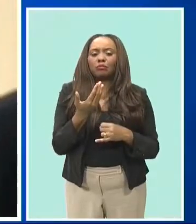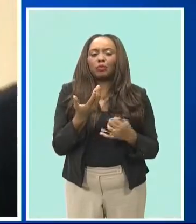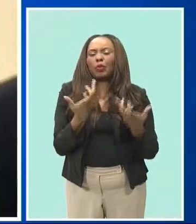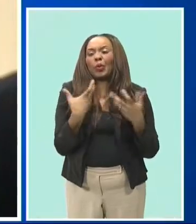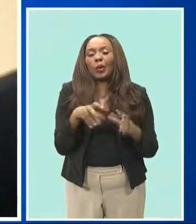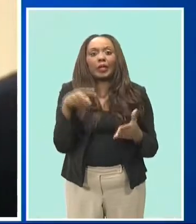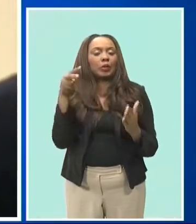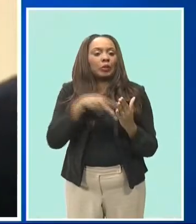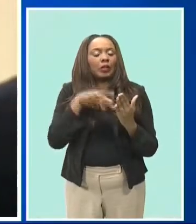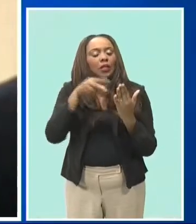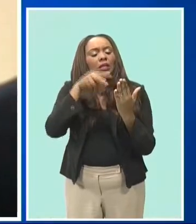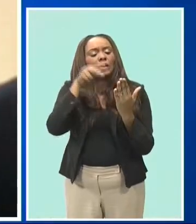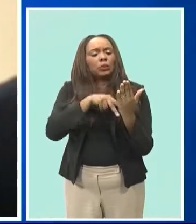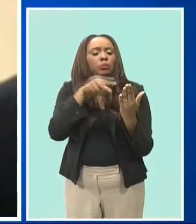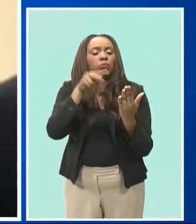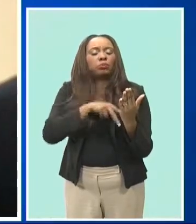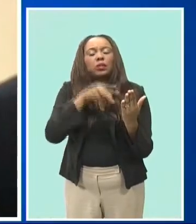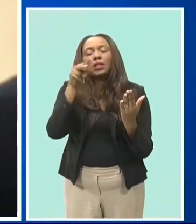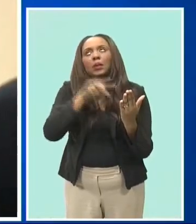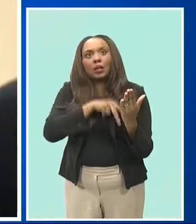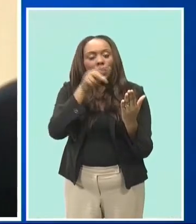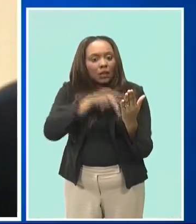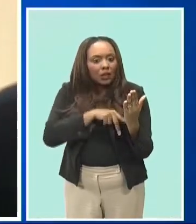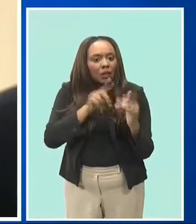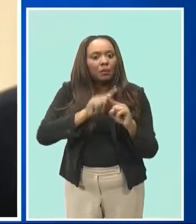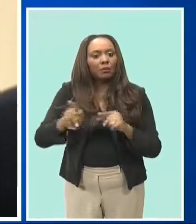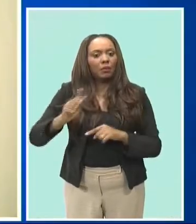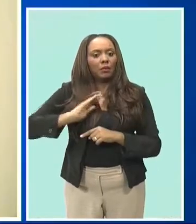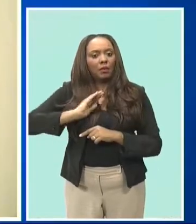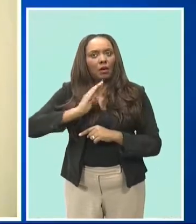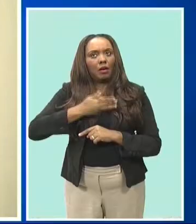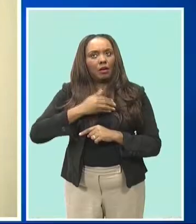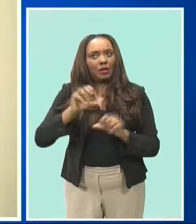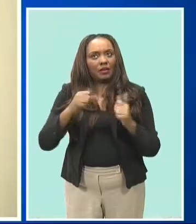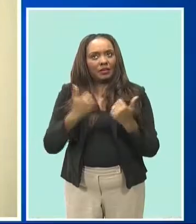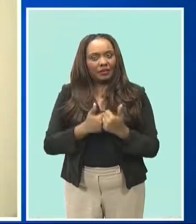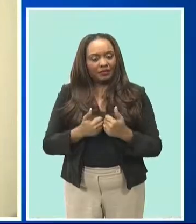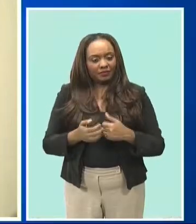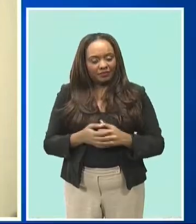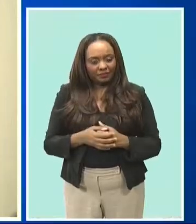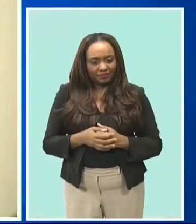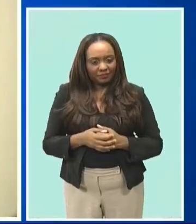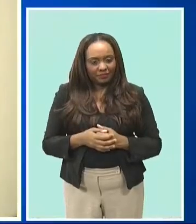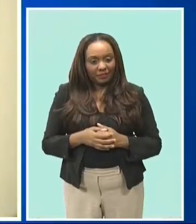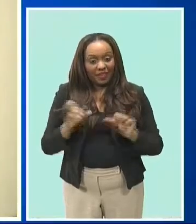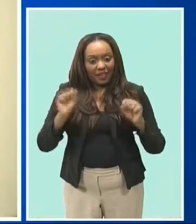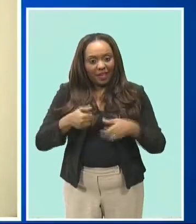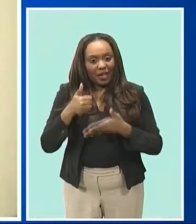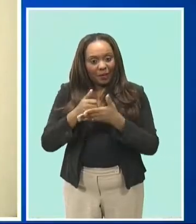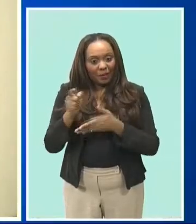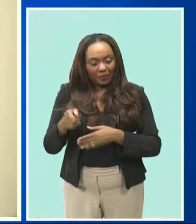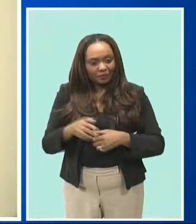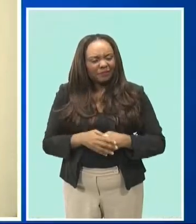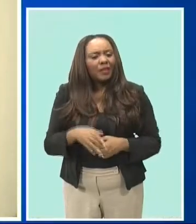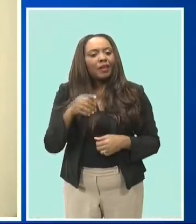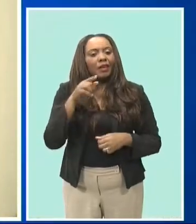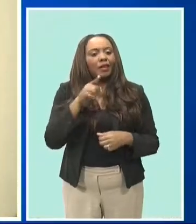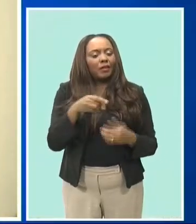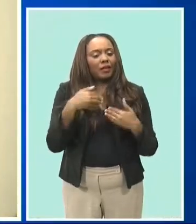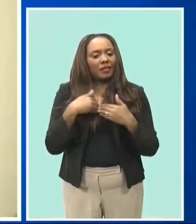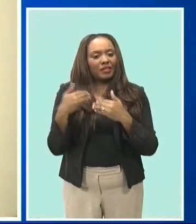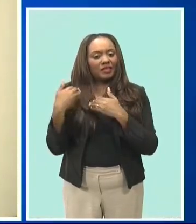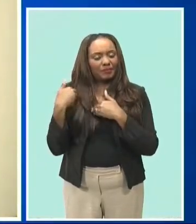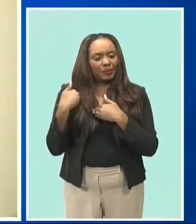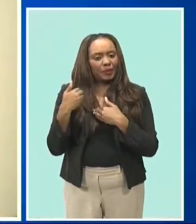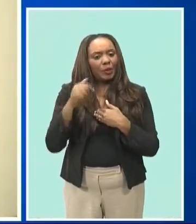the fine print, but then their agencies, our agencies are going for these loans, and you have a responsibility to ask some questions.